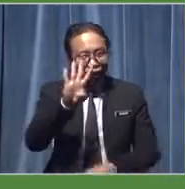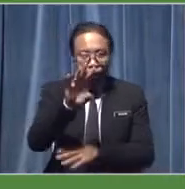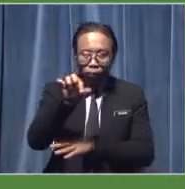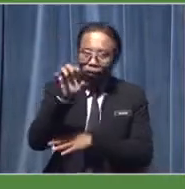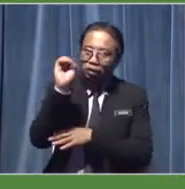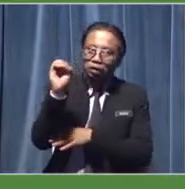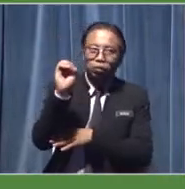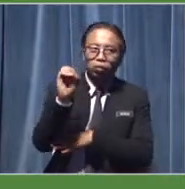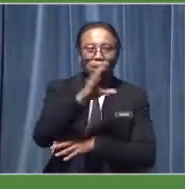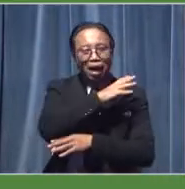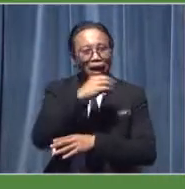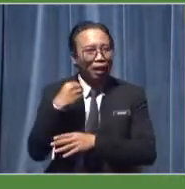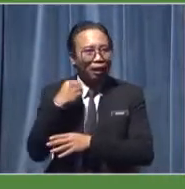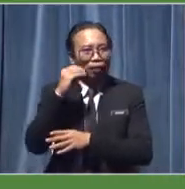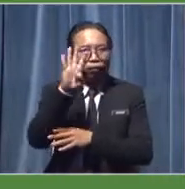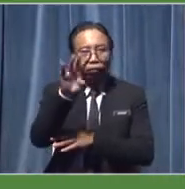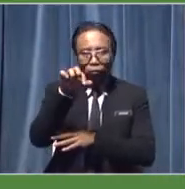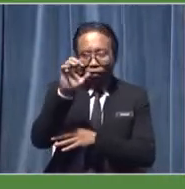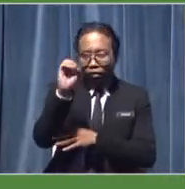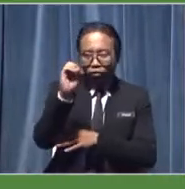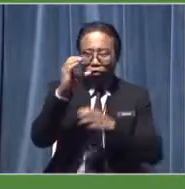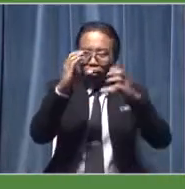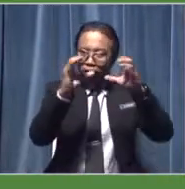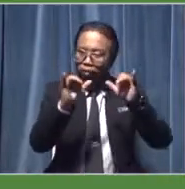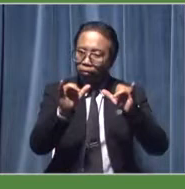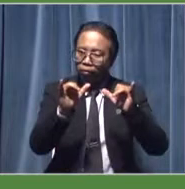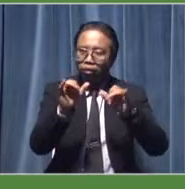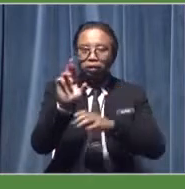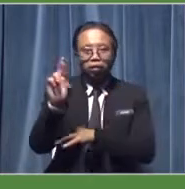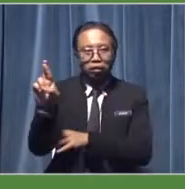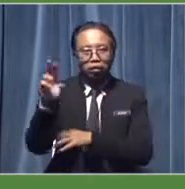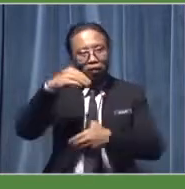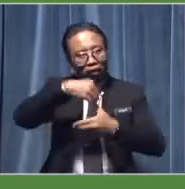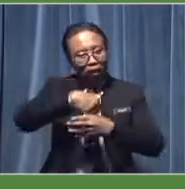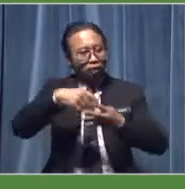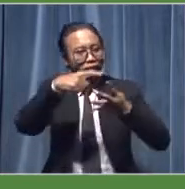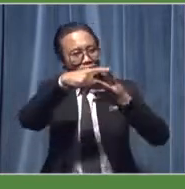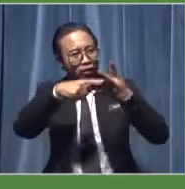4.0 and 4.0 capacitors are in series.